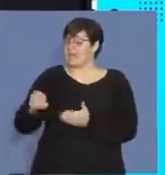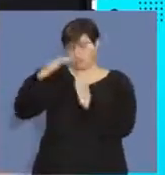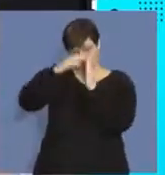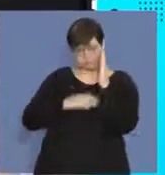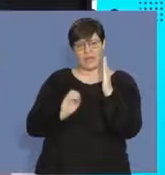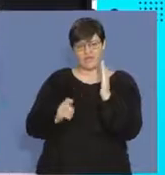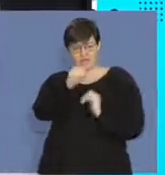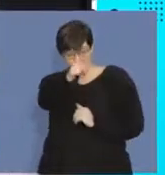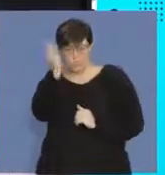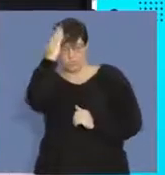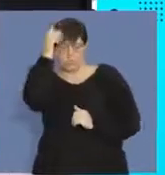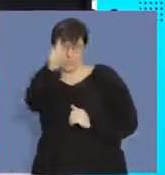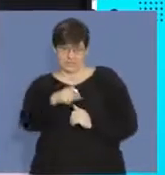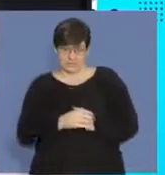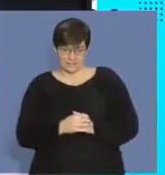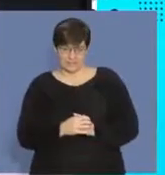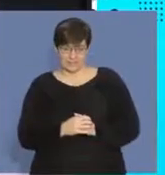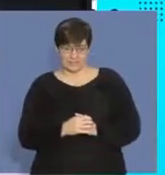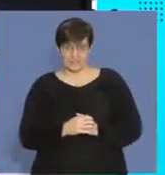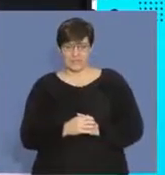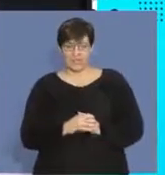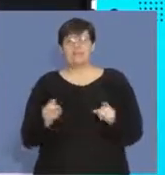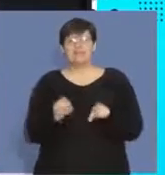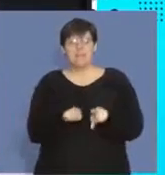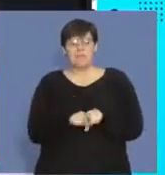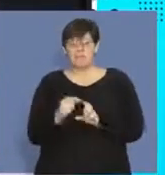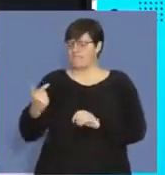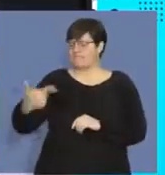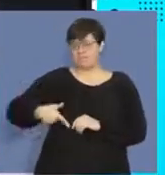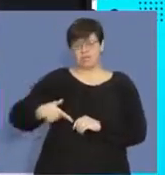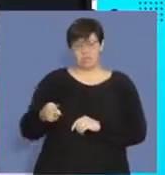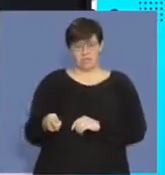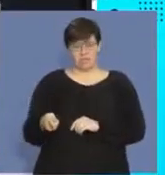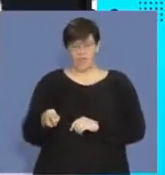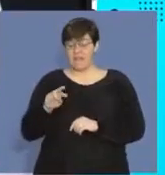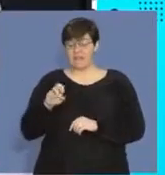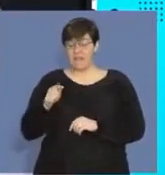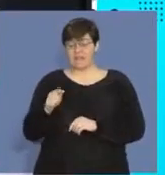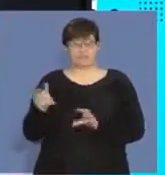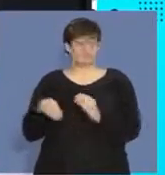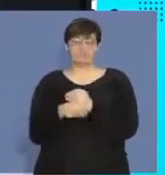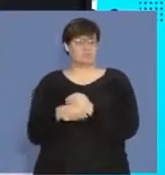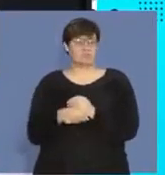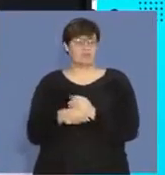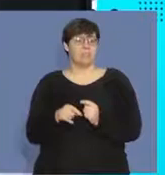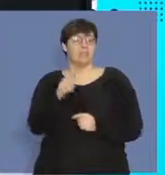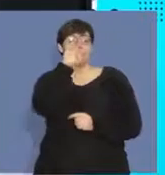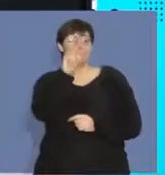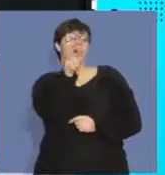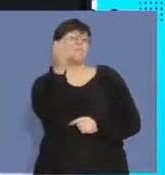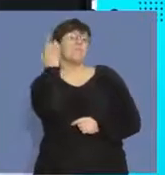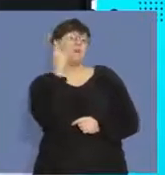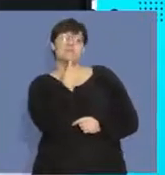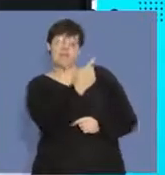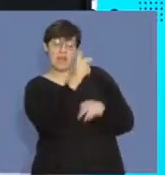VAT exempted, right? We also mentioned fuel, right? And if I remember correctly, I asked you to do some